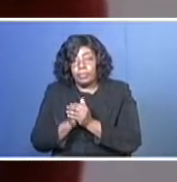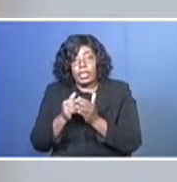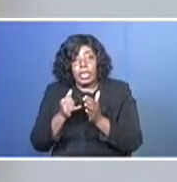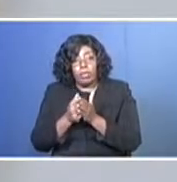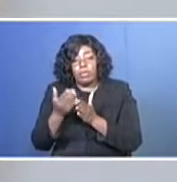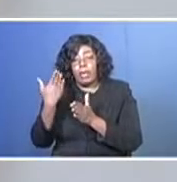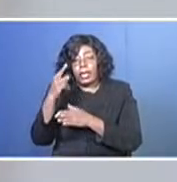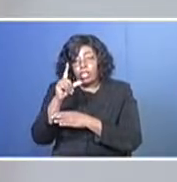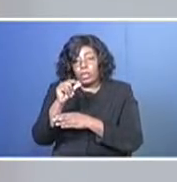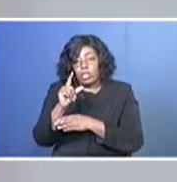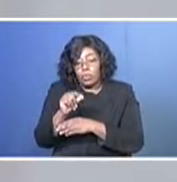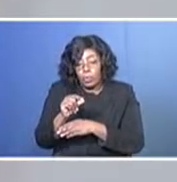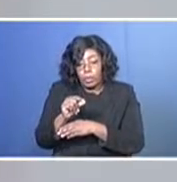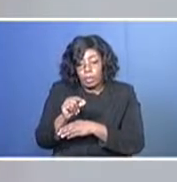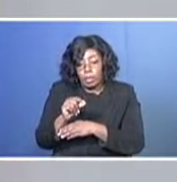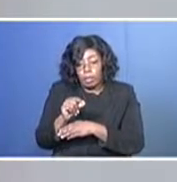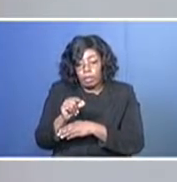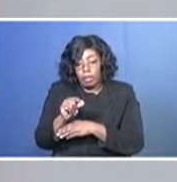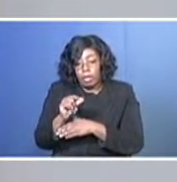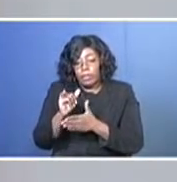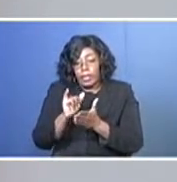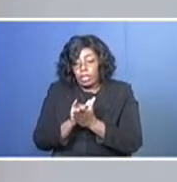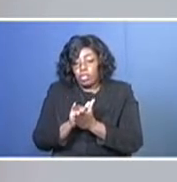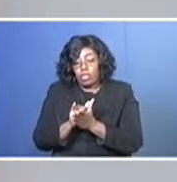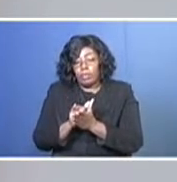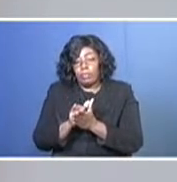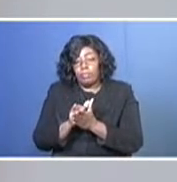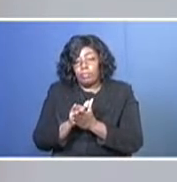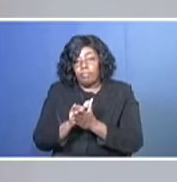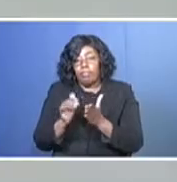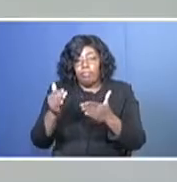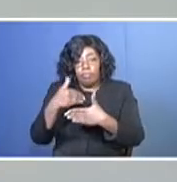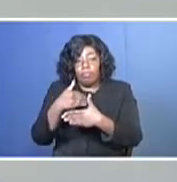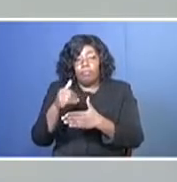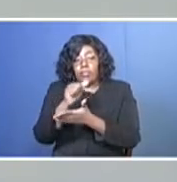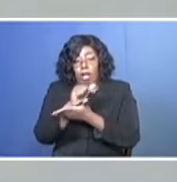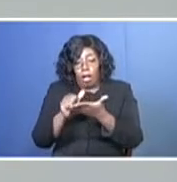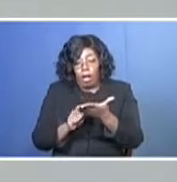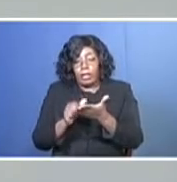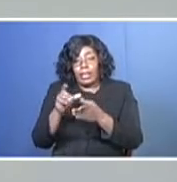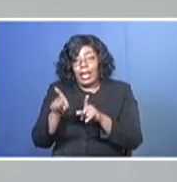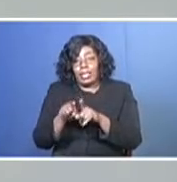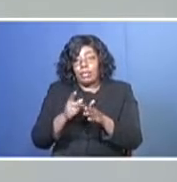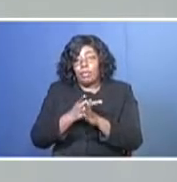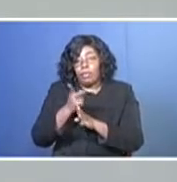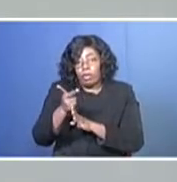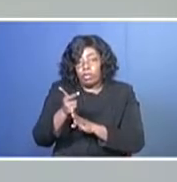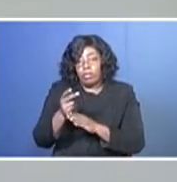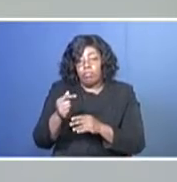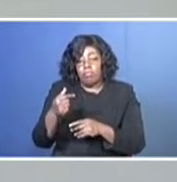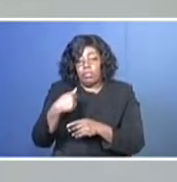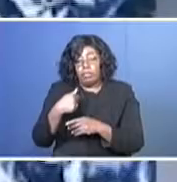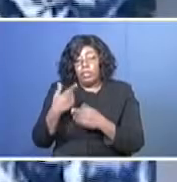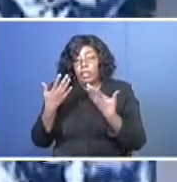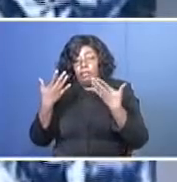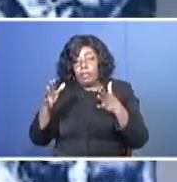in 2020 that she fully embraced art as a profession. 2 of the pieces have been sold